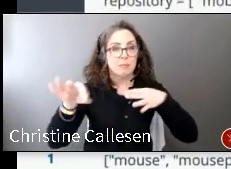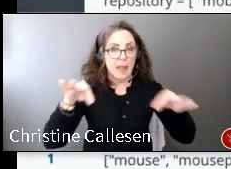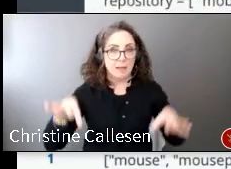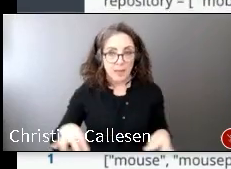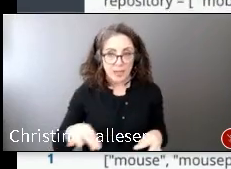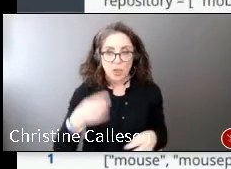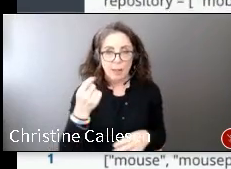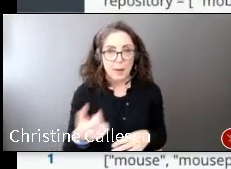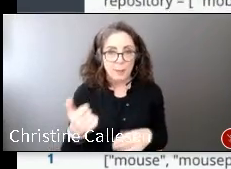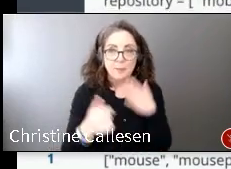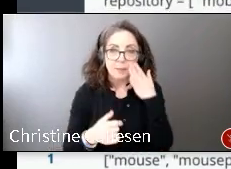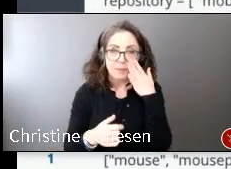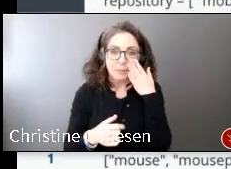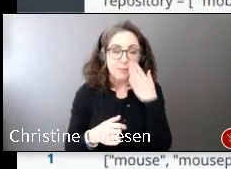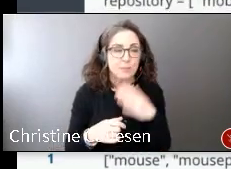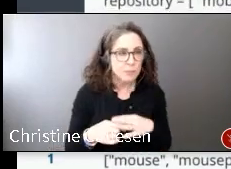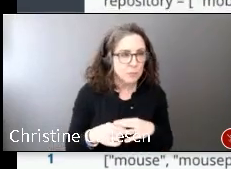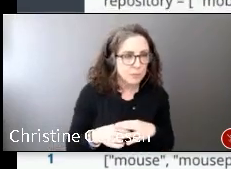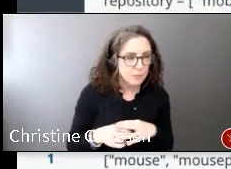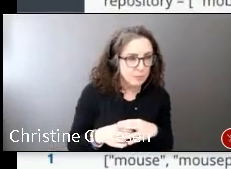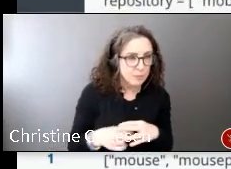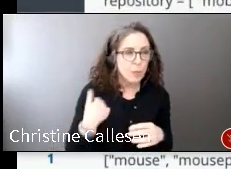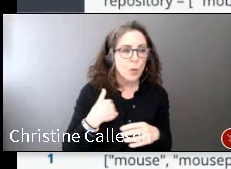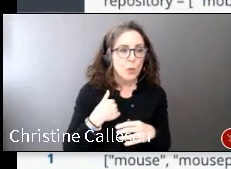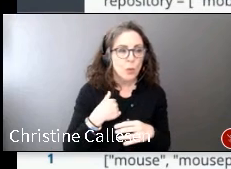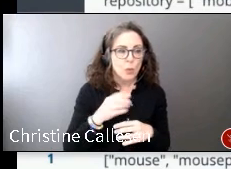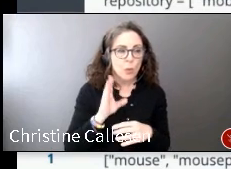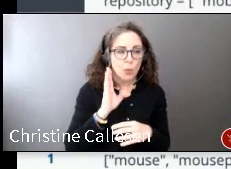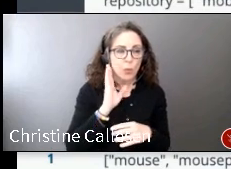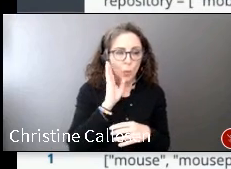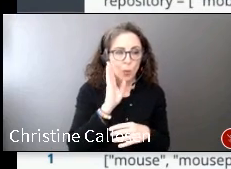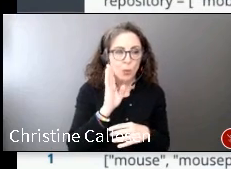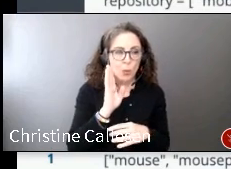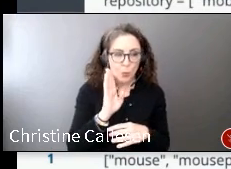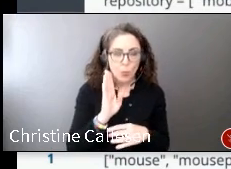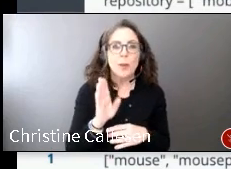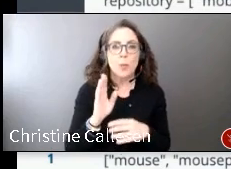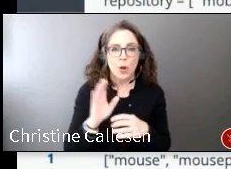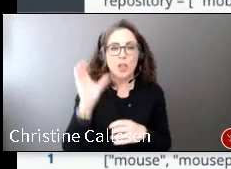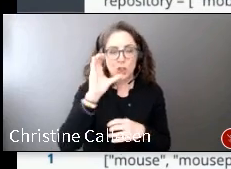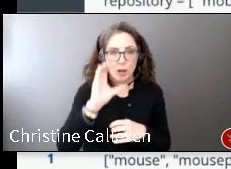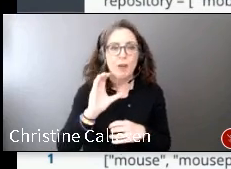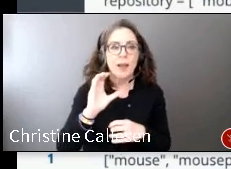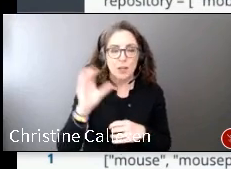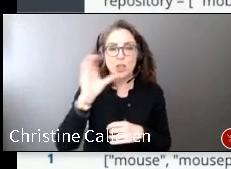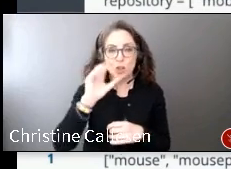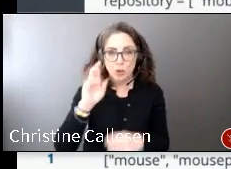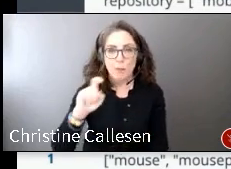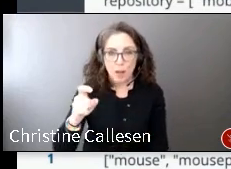little bit. The chain of words that we will generate in the search box would be MO, MOU,